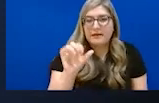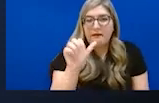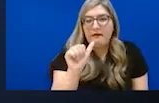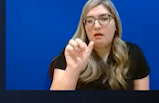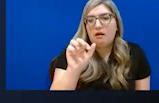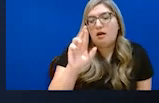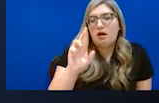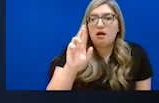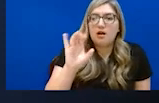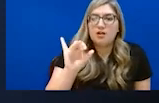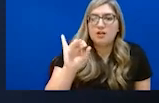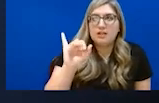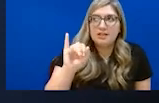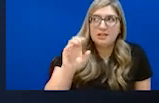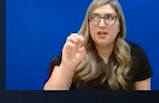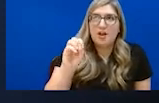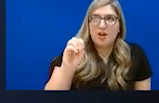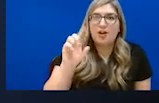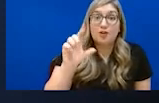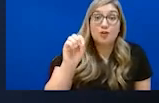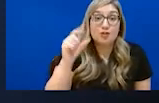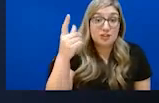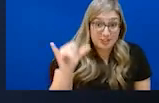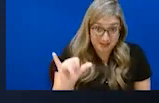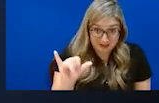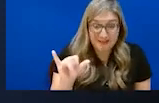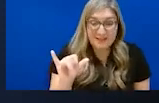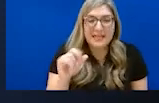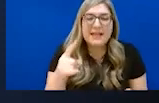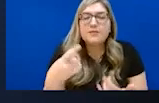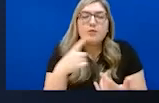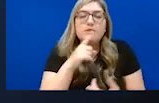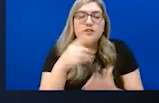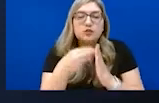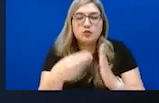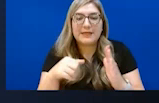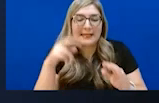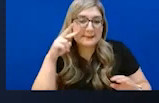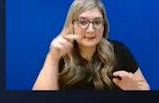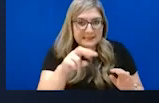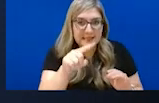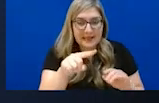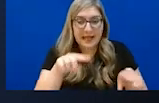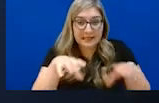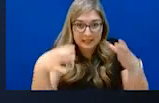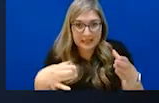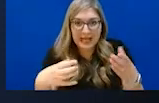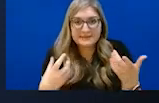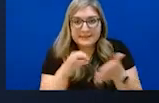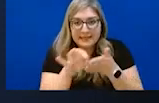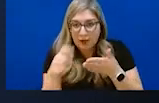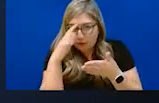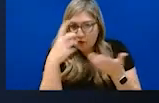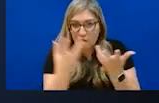GED1 anthropology and archaeology at Fresno City. So that just means that when it's on that student's transcript, right, that